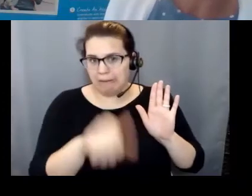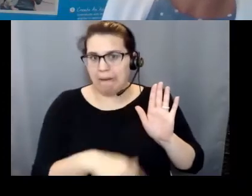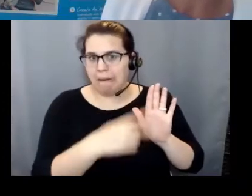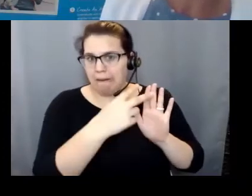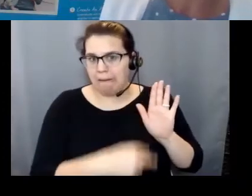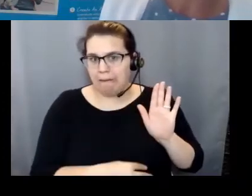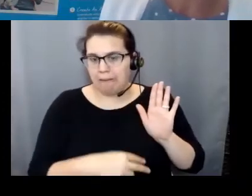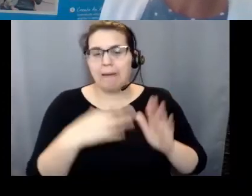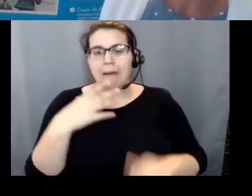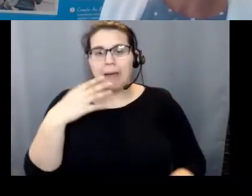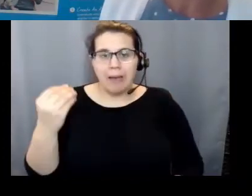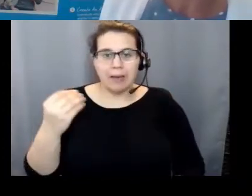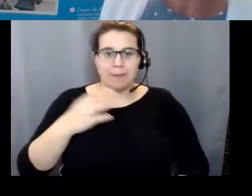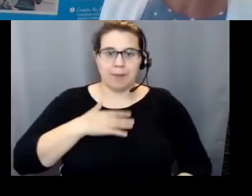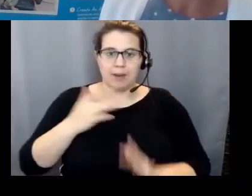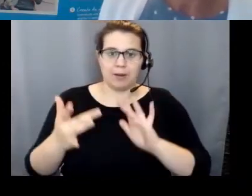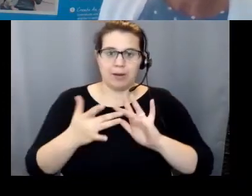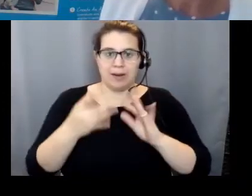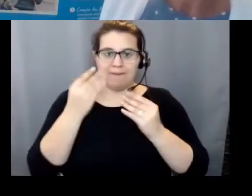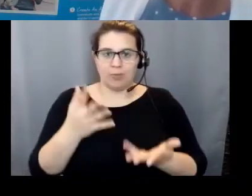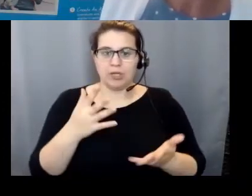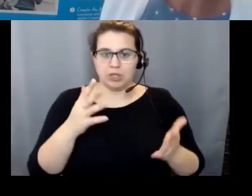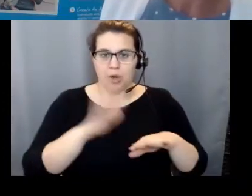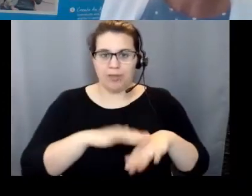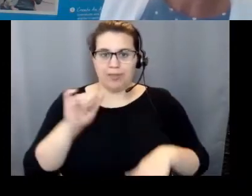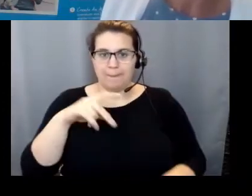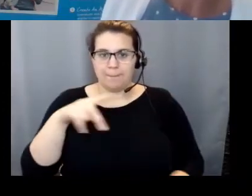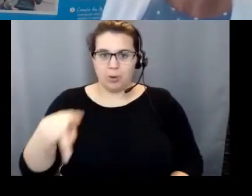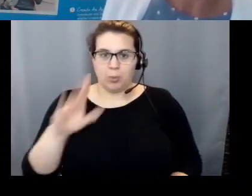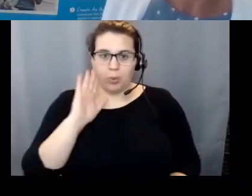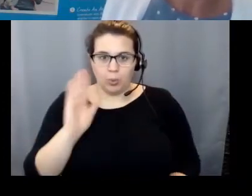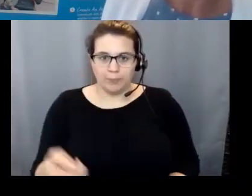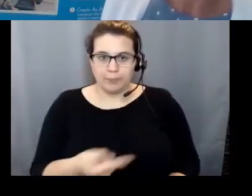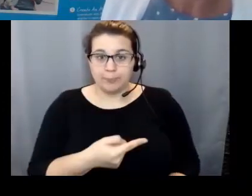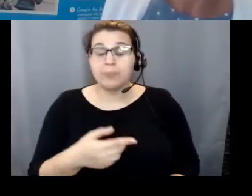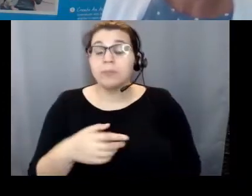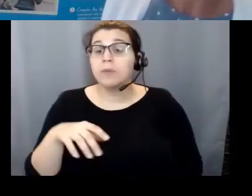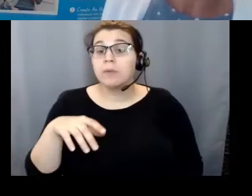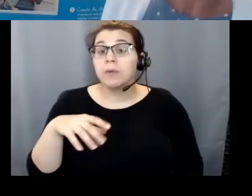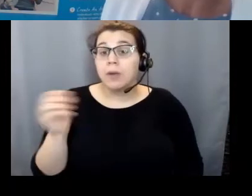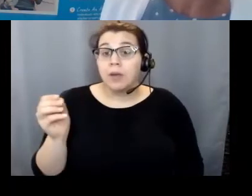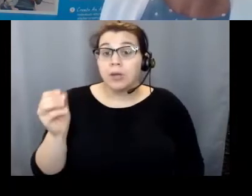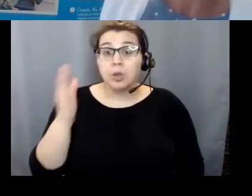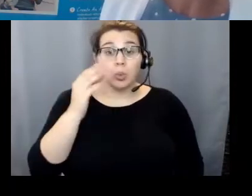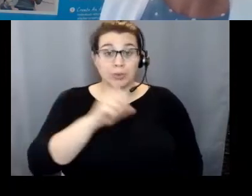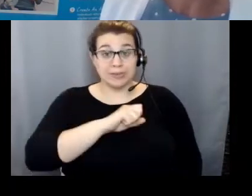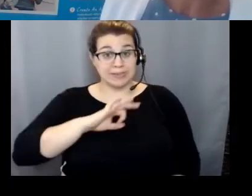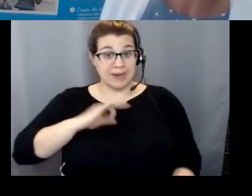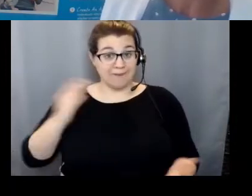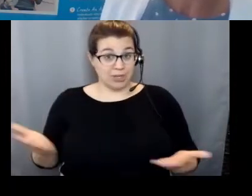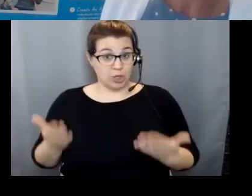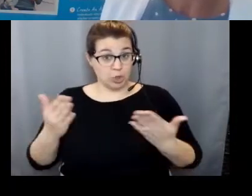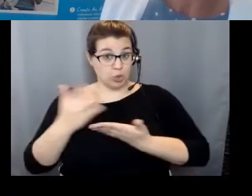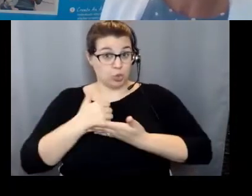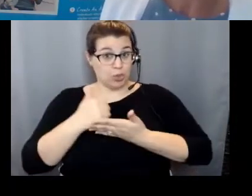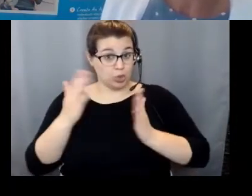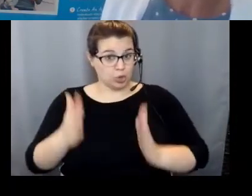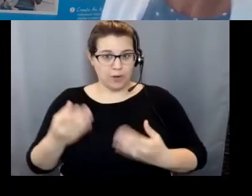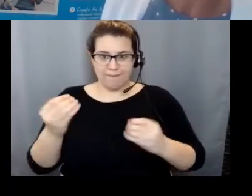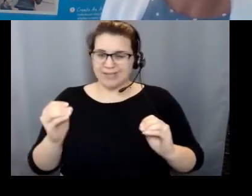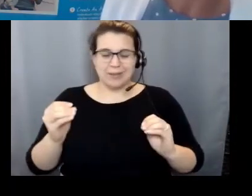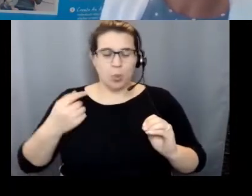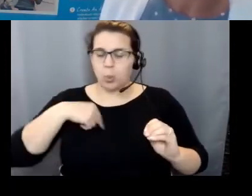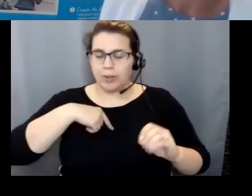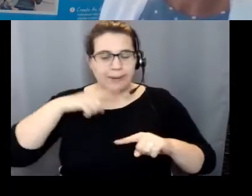well as our contact information here. Please note that the staff at the West Virginia State Treasurer's Office, we do not have access to